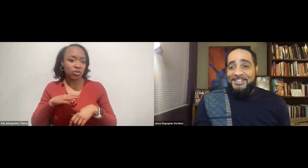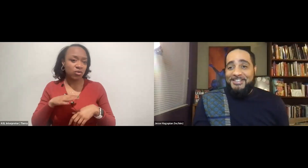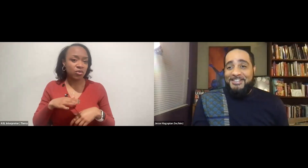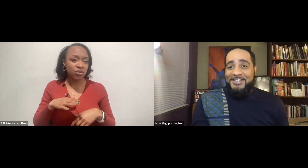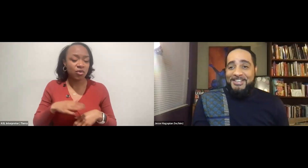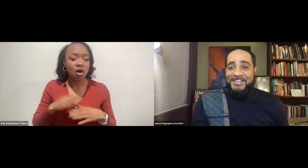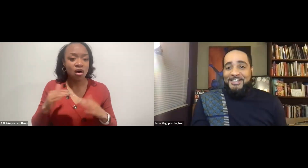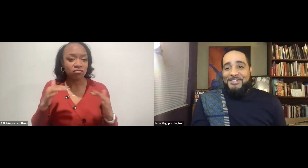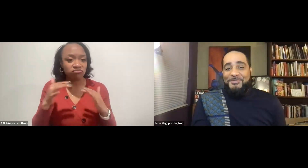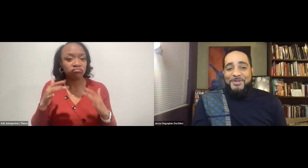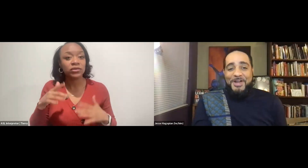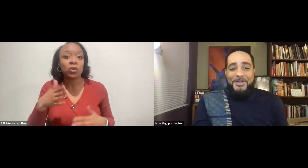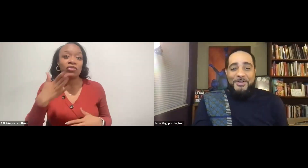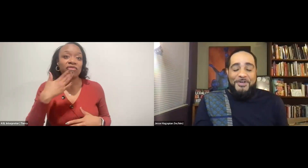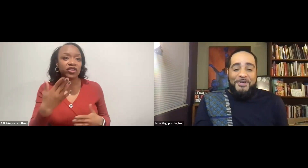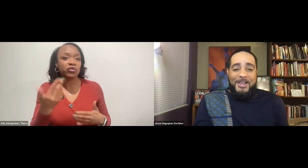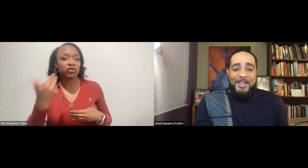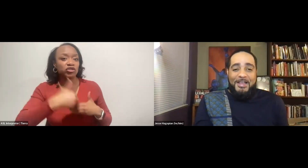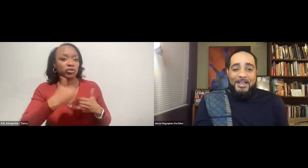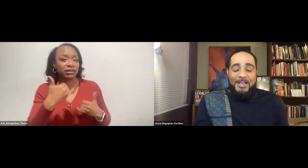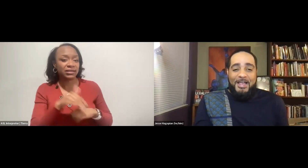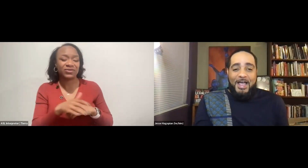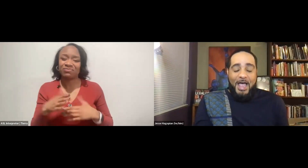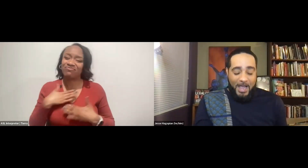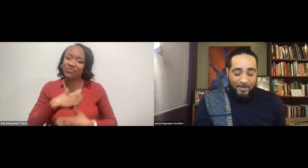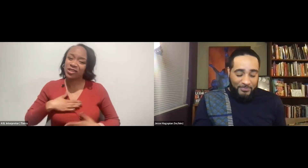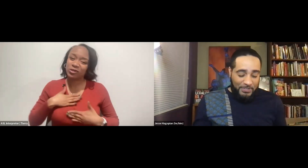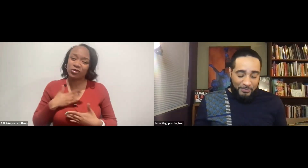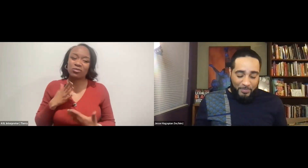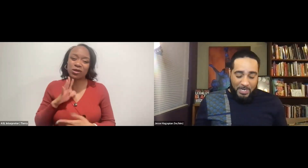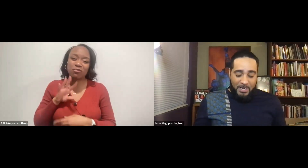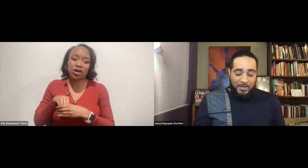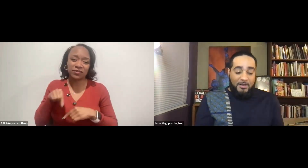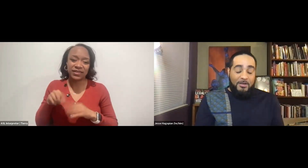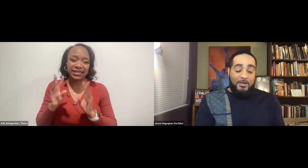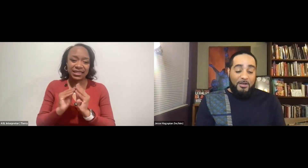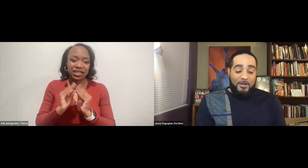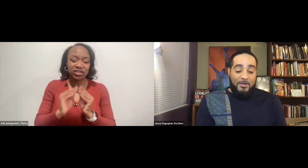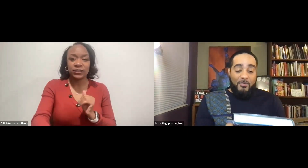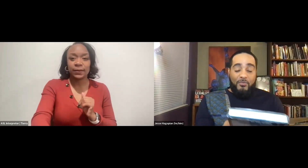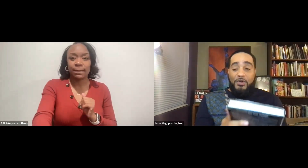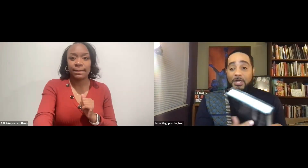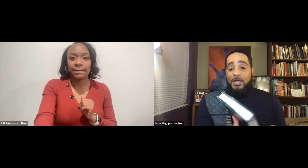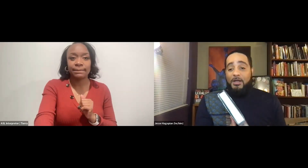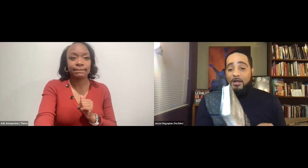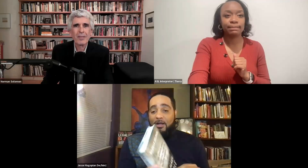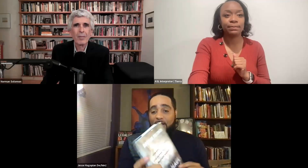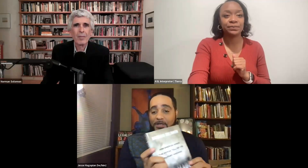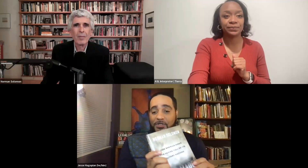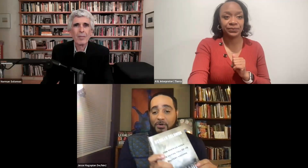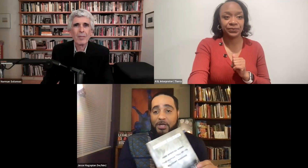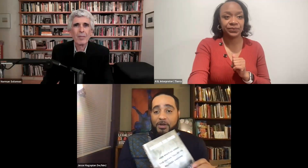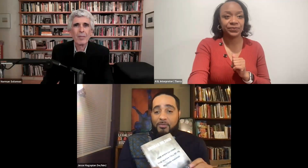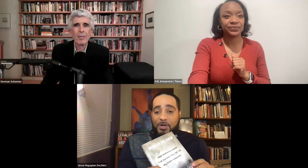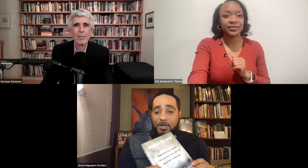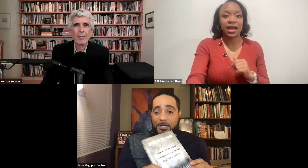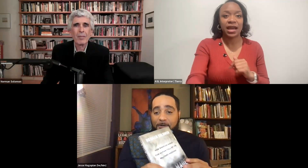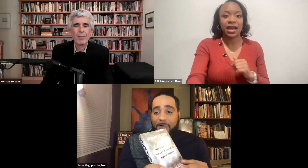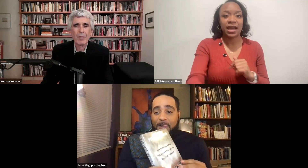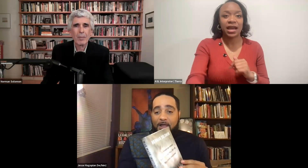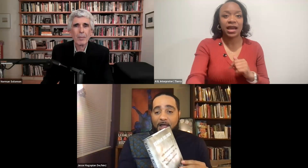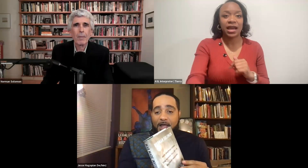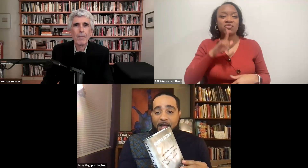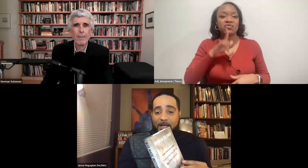this session. Right on. I've just been really enjoying your